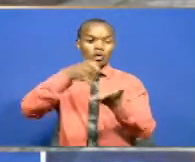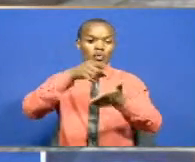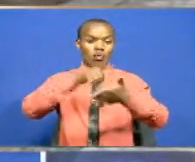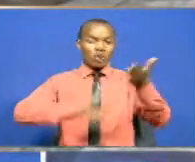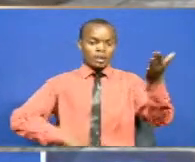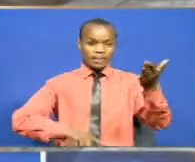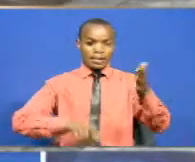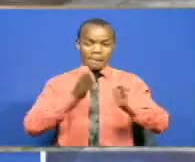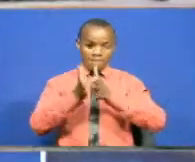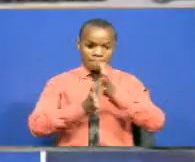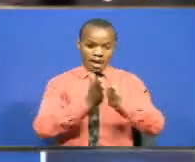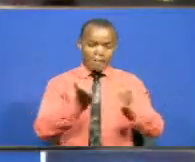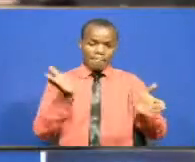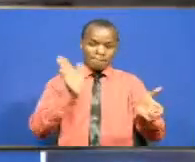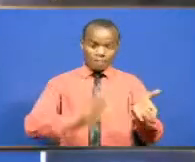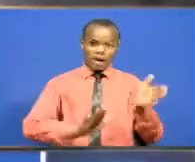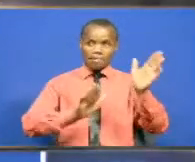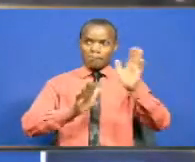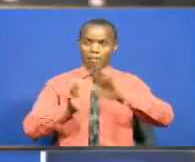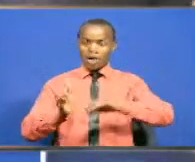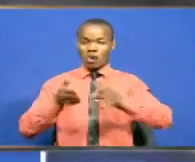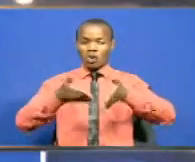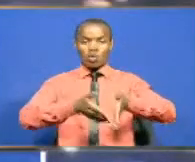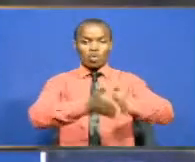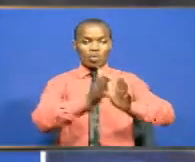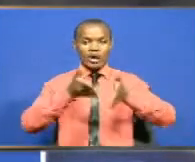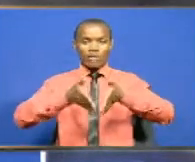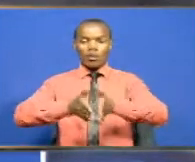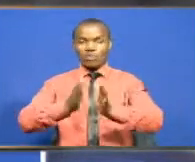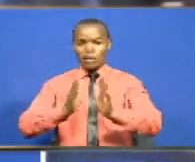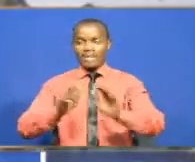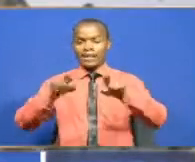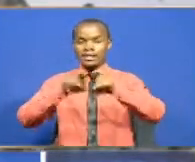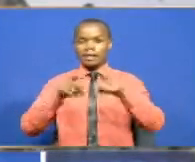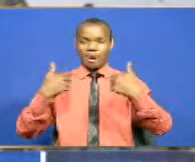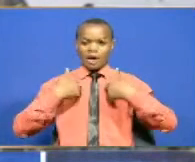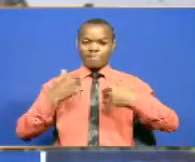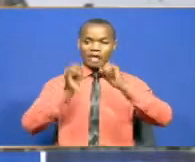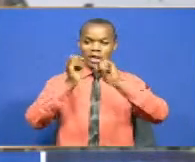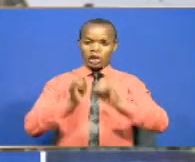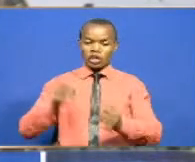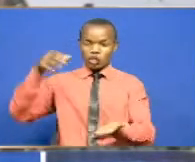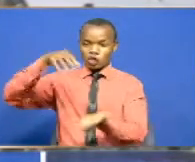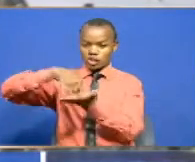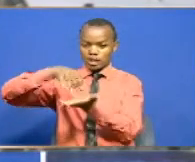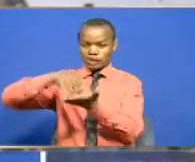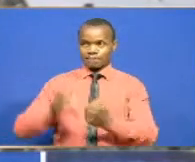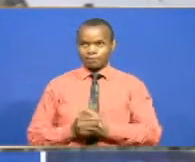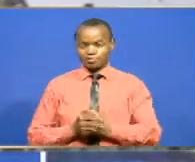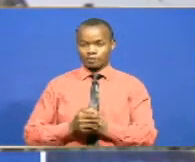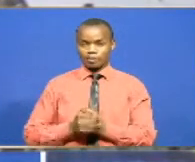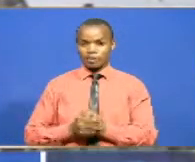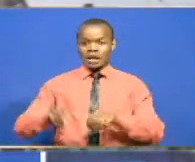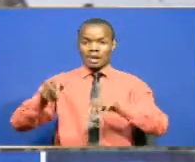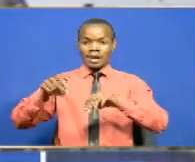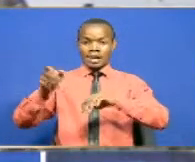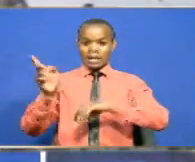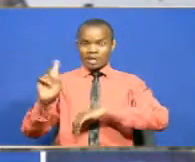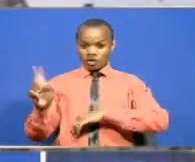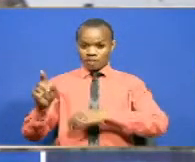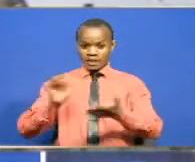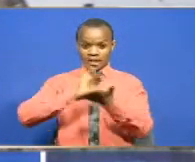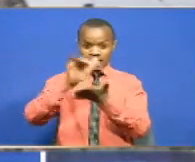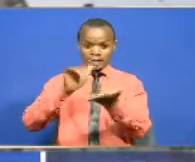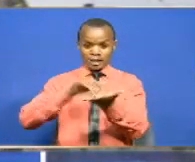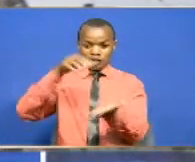which includes rehabilitating existing infrastructure and constructing new stations. The Nairobi Central Station will serve as the nerve center